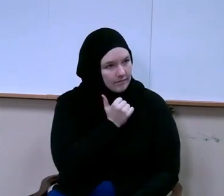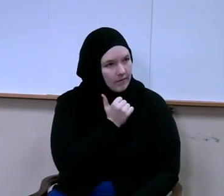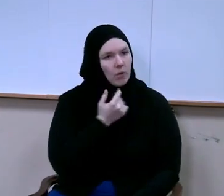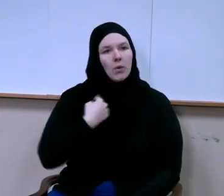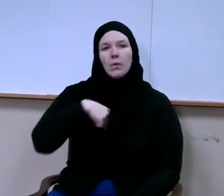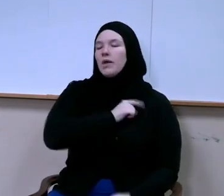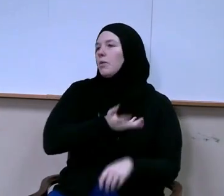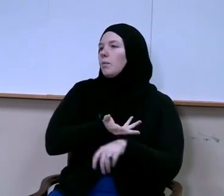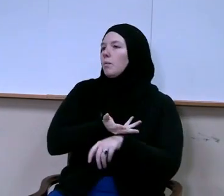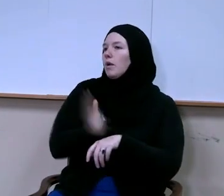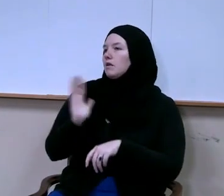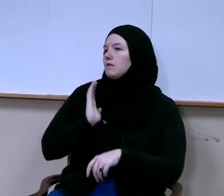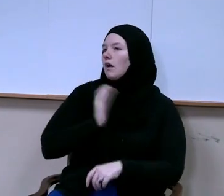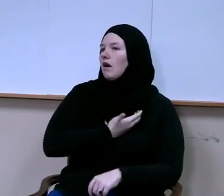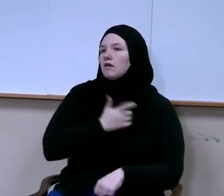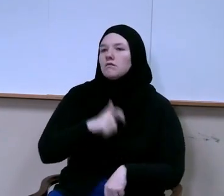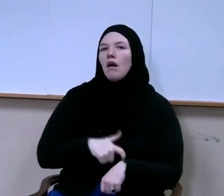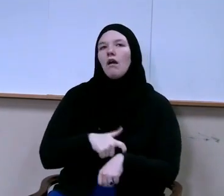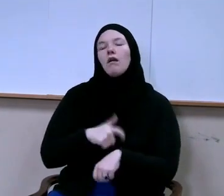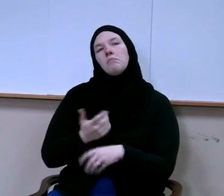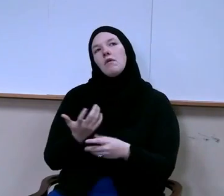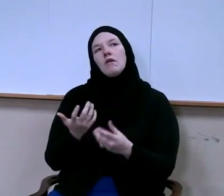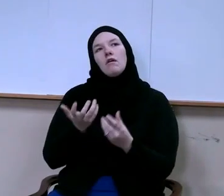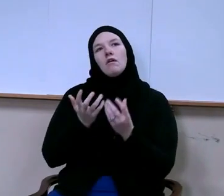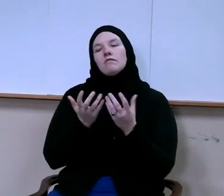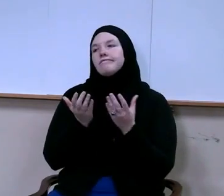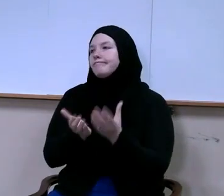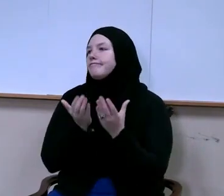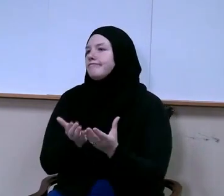unfortunately waste our time asking Allah and